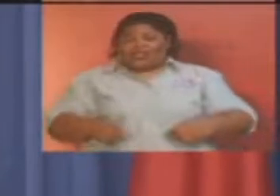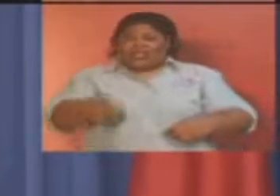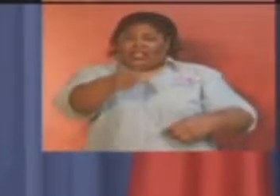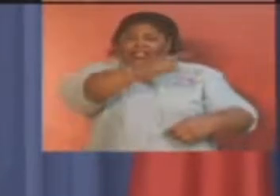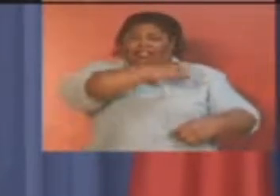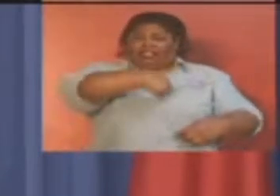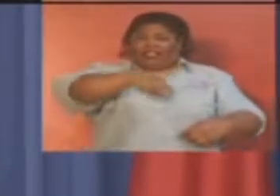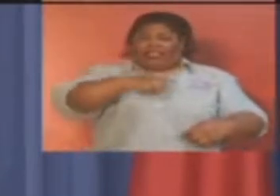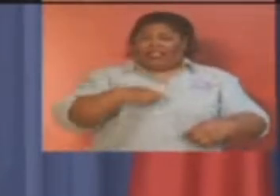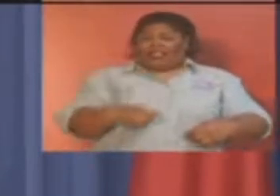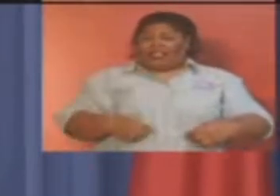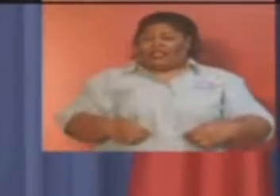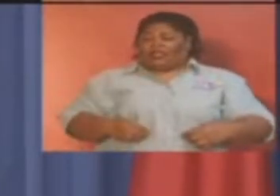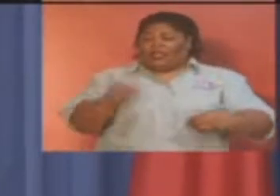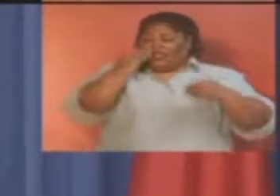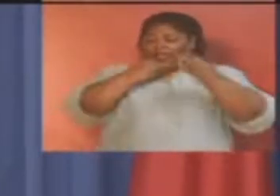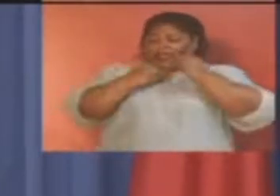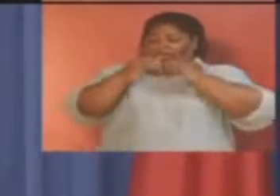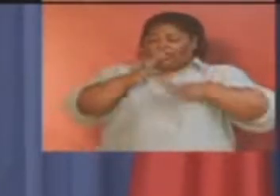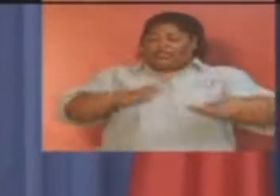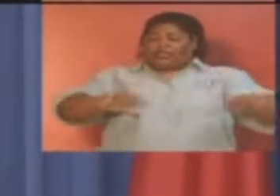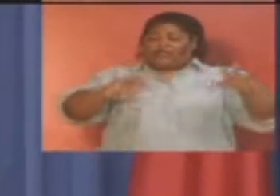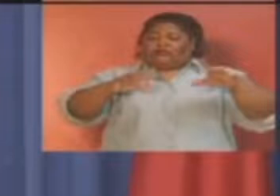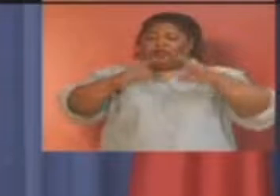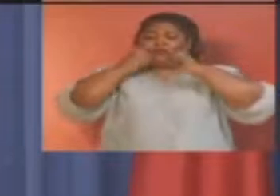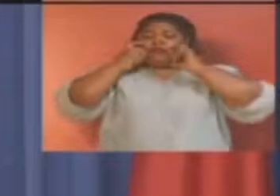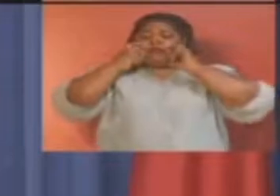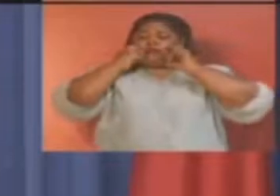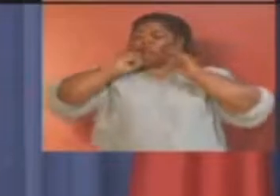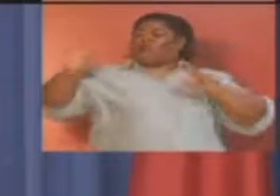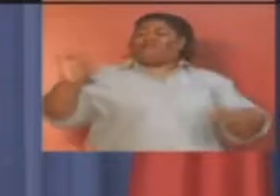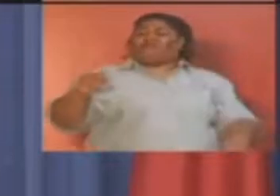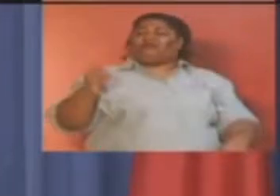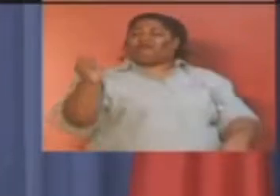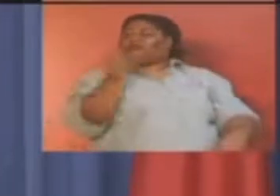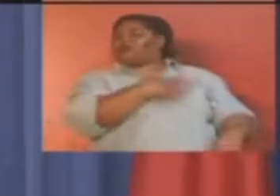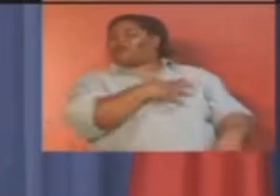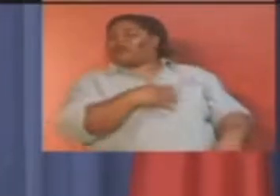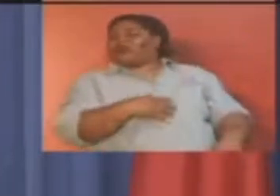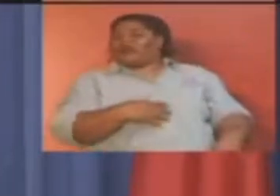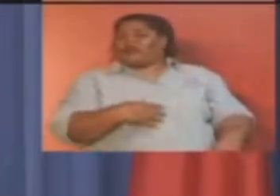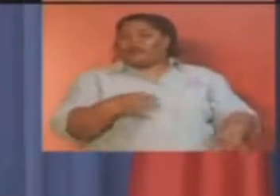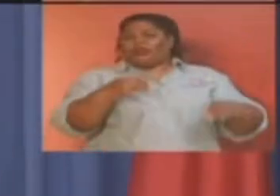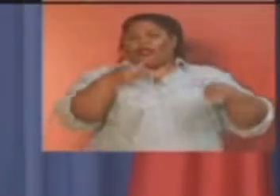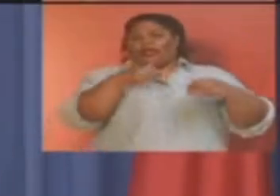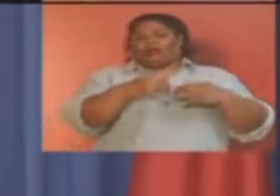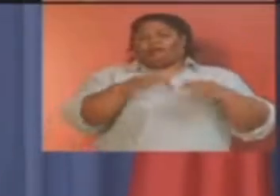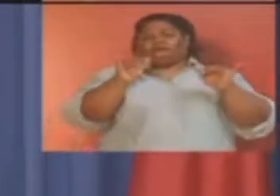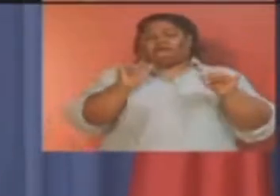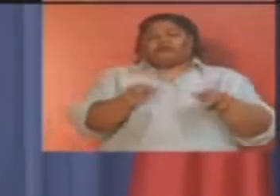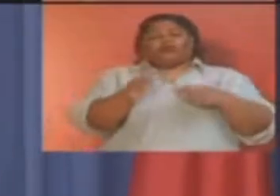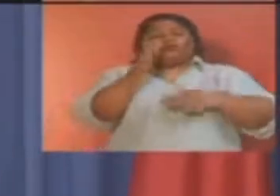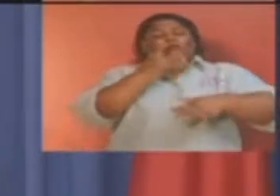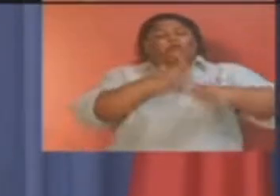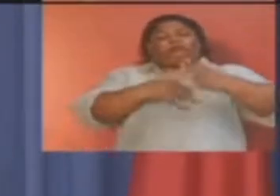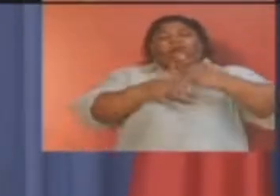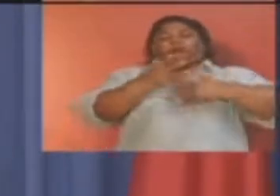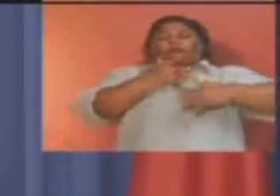would have been in the cafeteria without their masks, eating, and then afterwards staying and